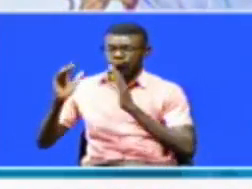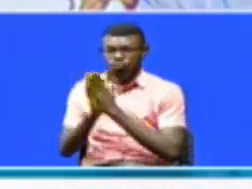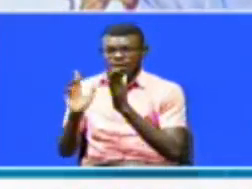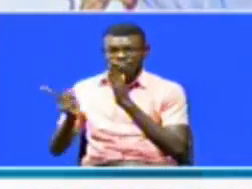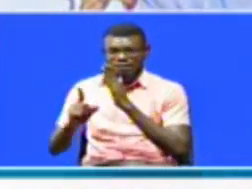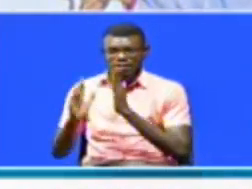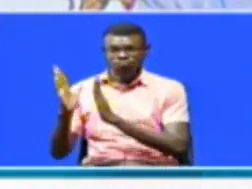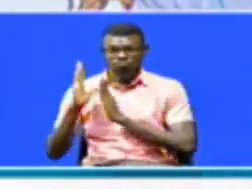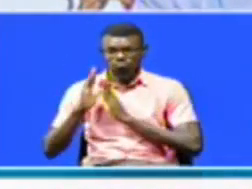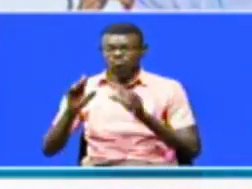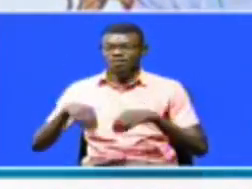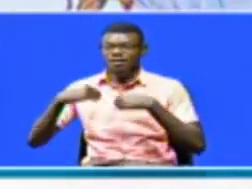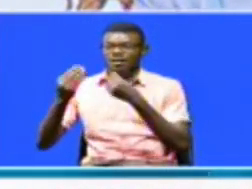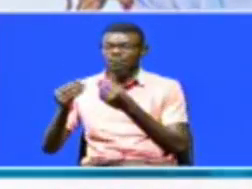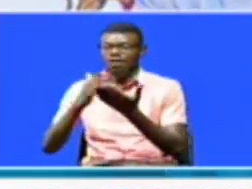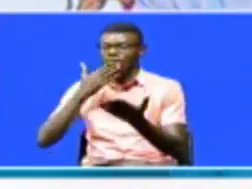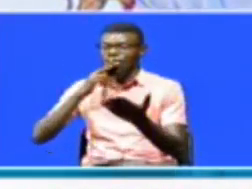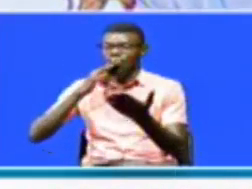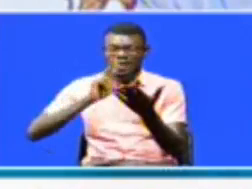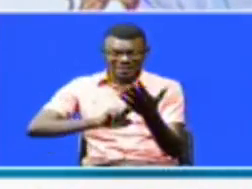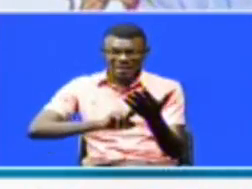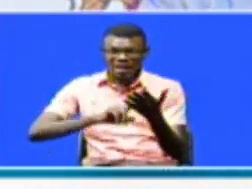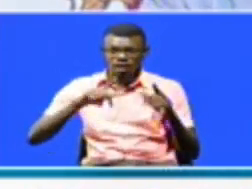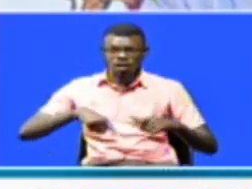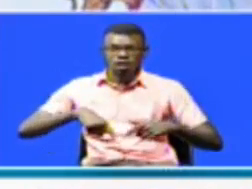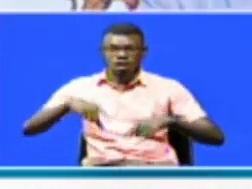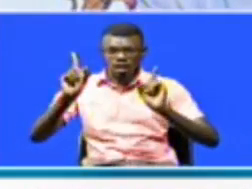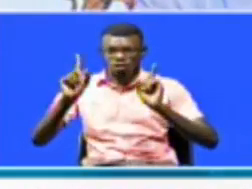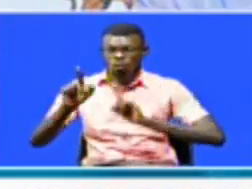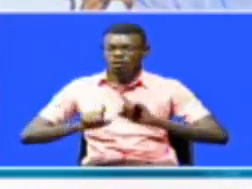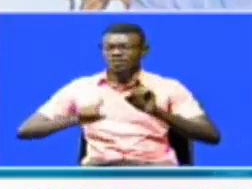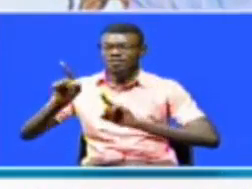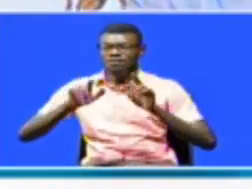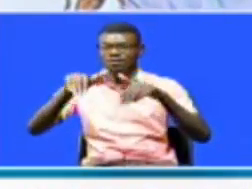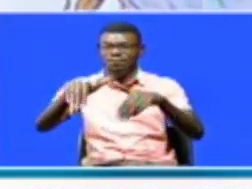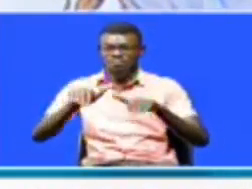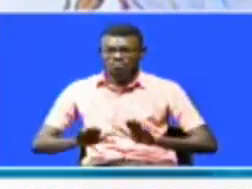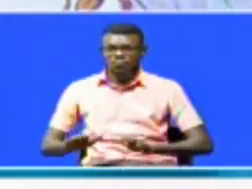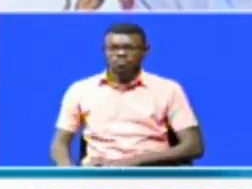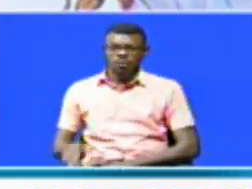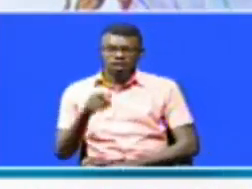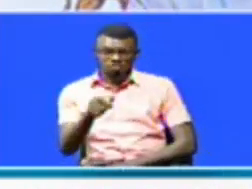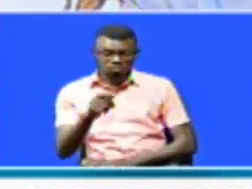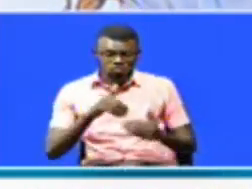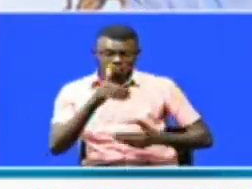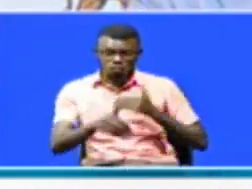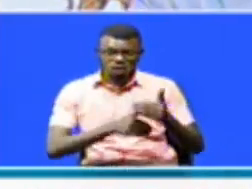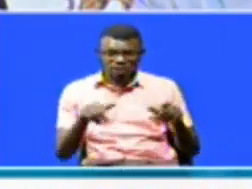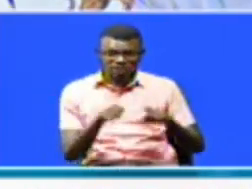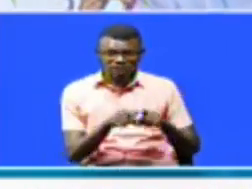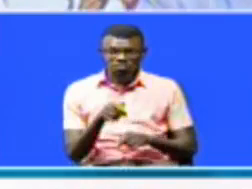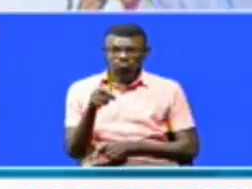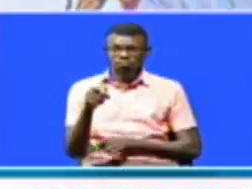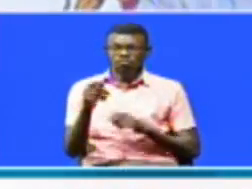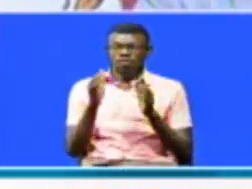you will be able to get your pass, and you'll be able to proceed and give your last rites to your loved one. So that is a process that is there, and what we will be doing